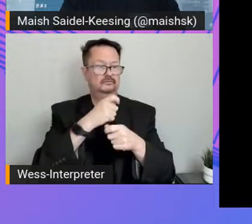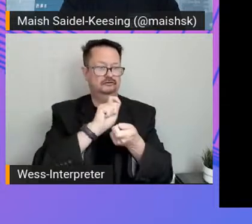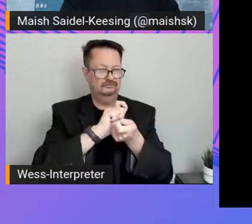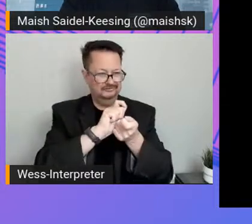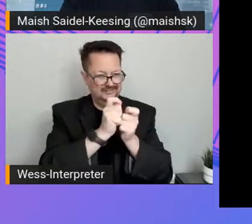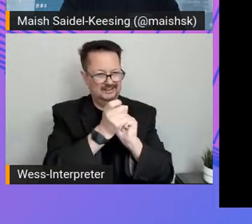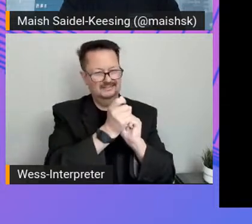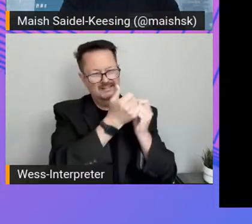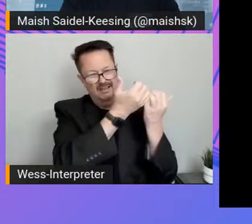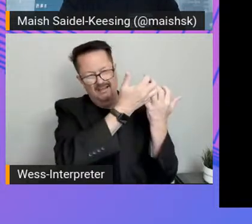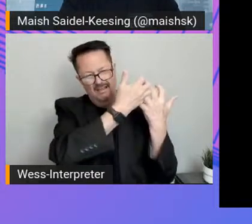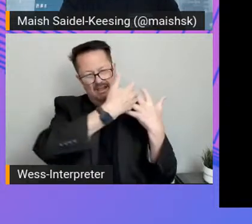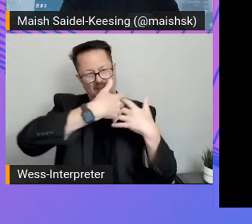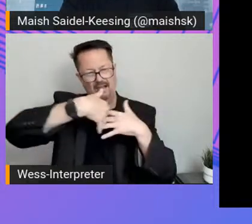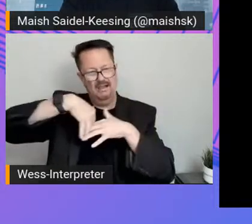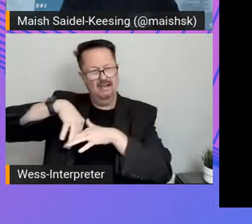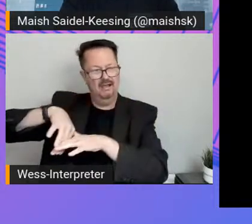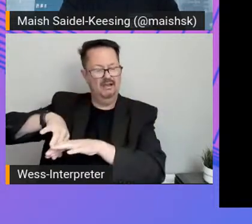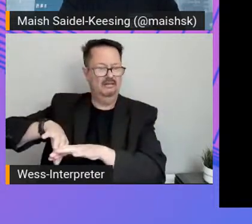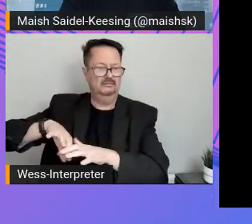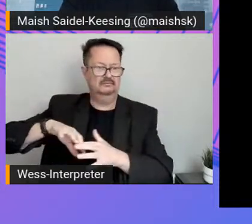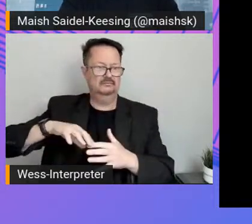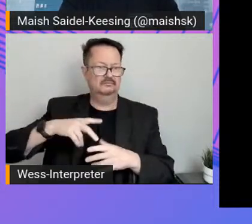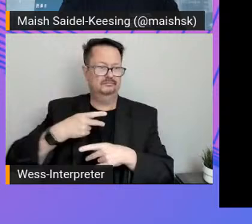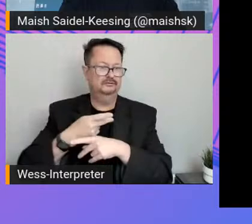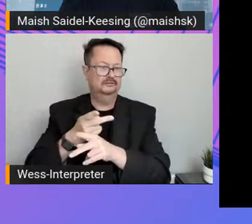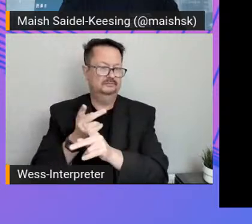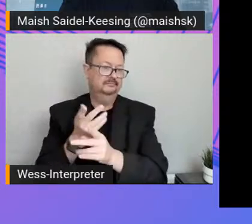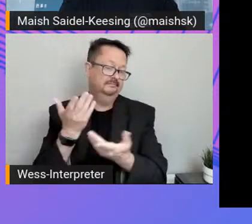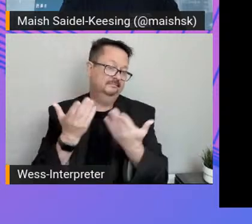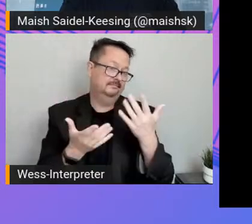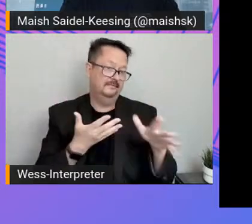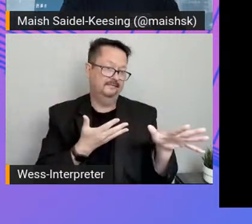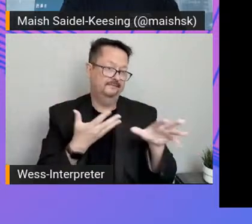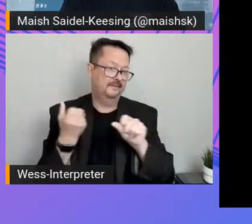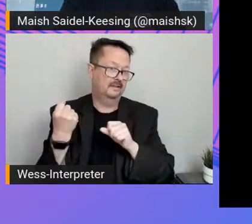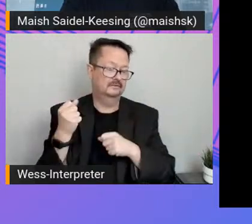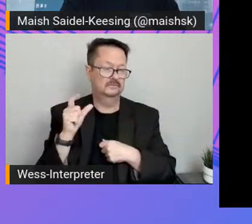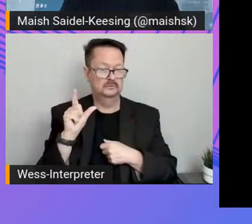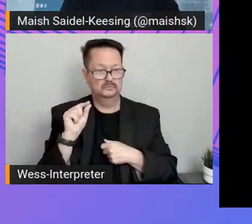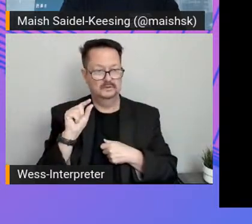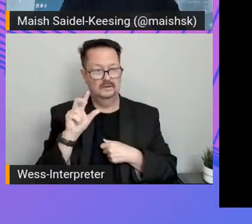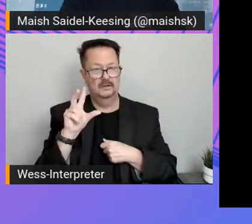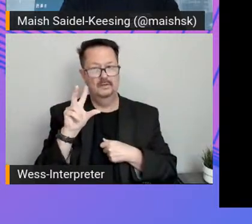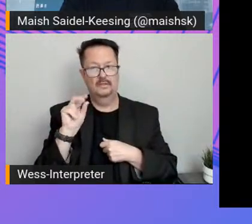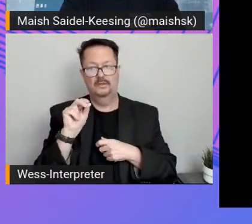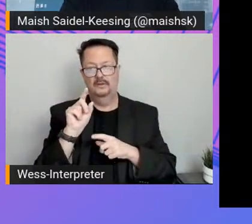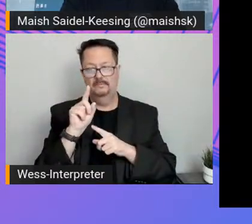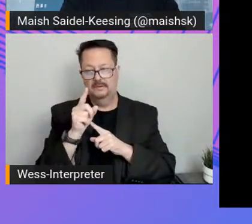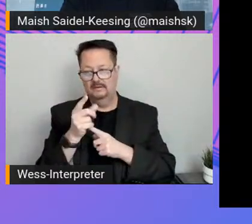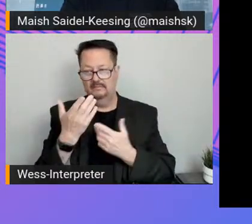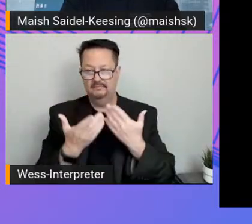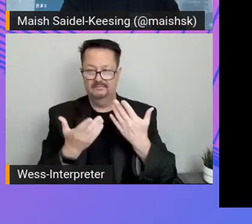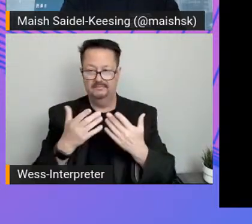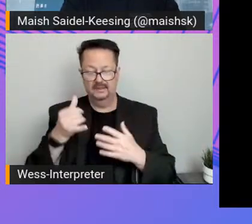production. I mean, it can be as fast as 20, 30 minutes, but it can be as long